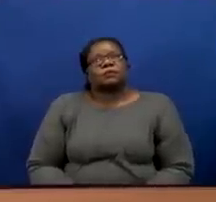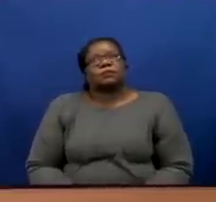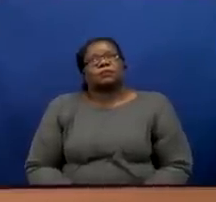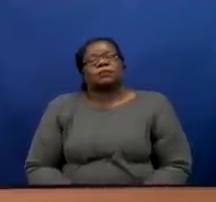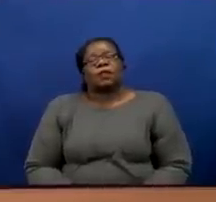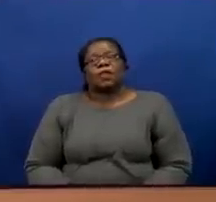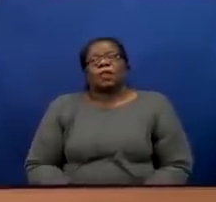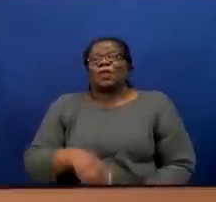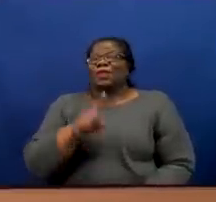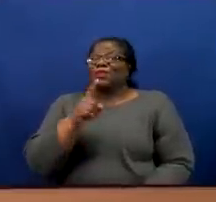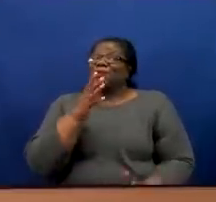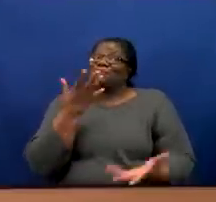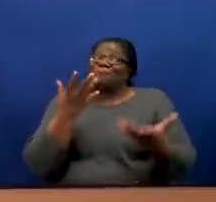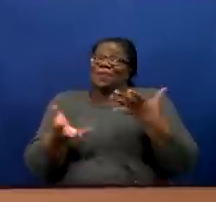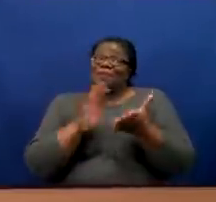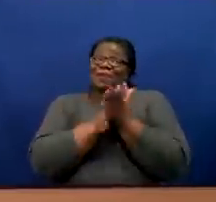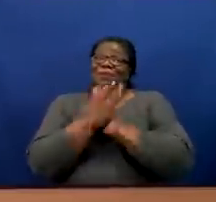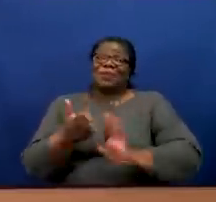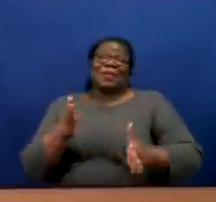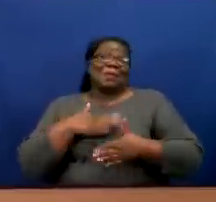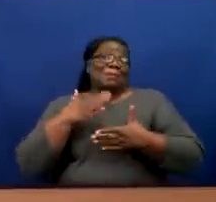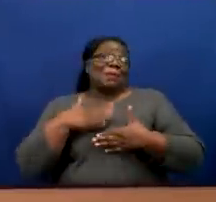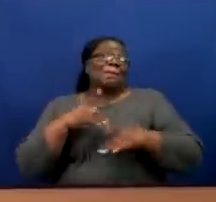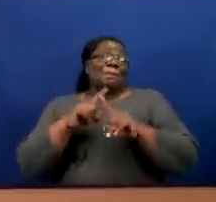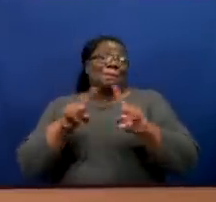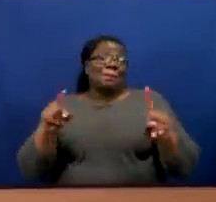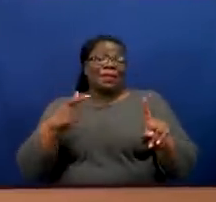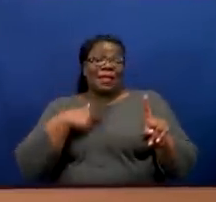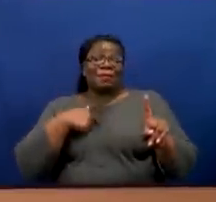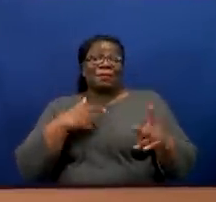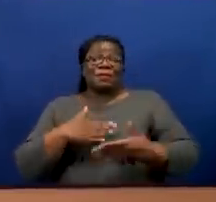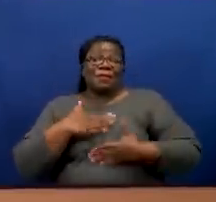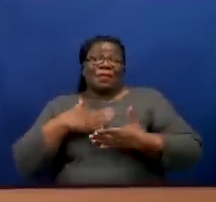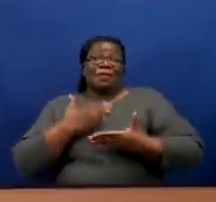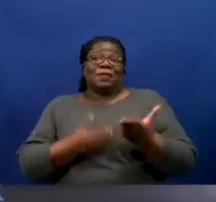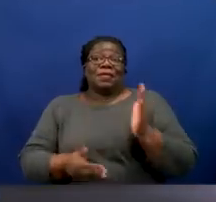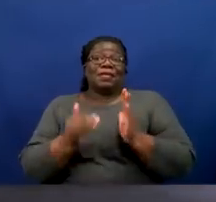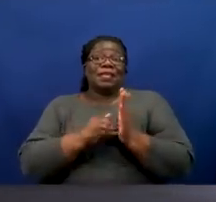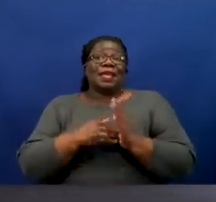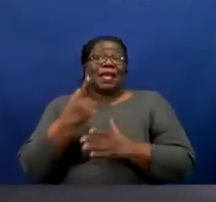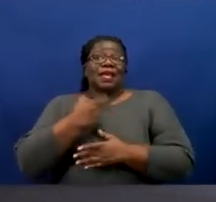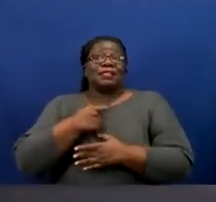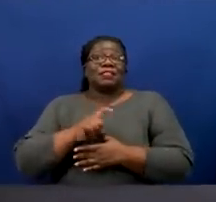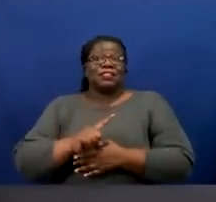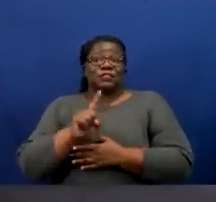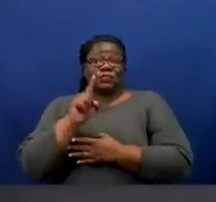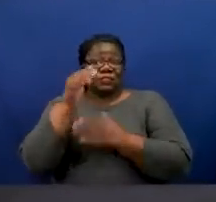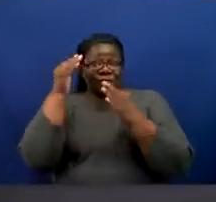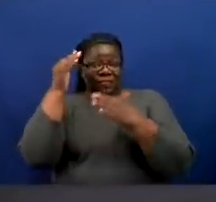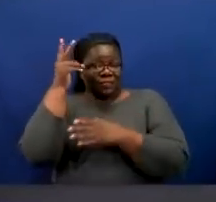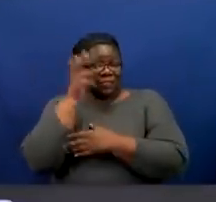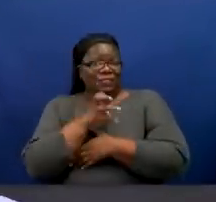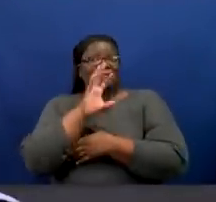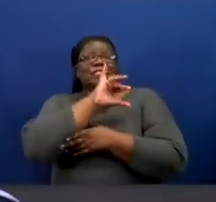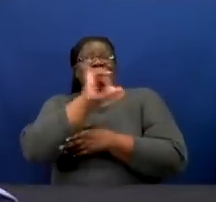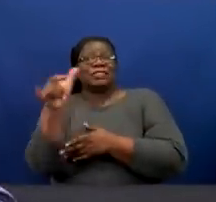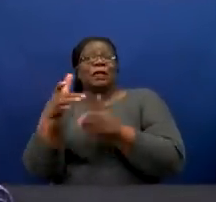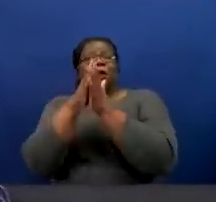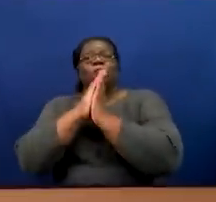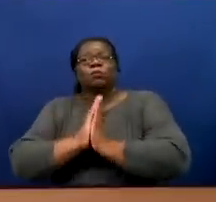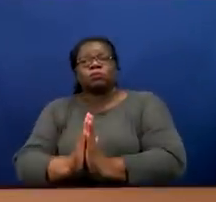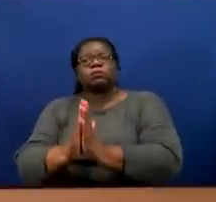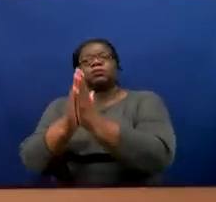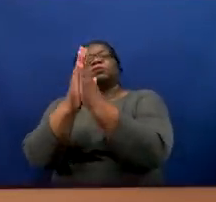you like it shouted me, but I'm about to get happy all over again because I need you to hear me, because somebody's been praying the same prayer for